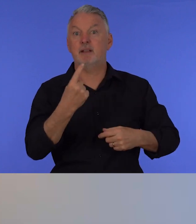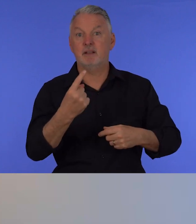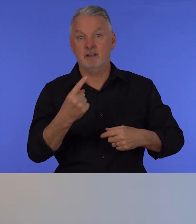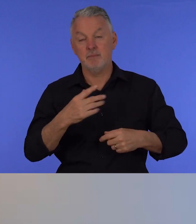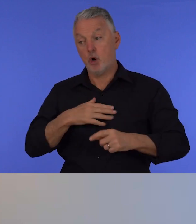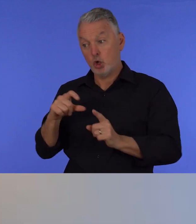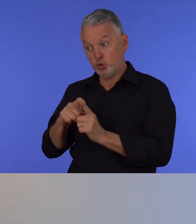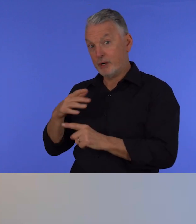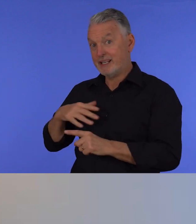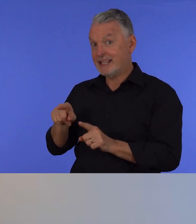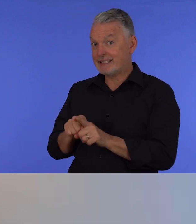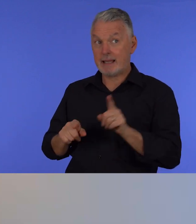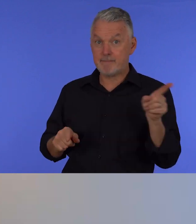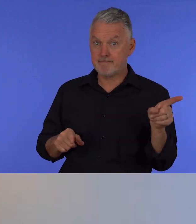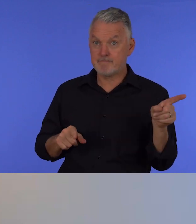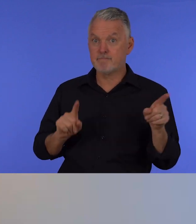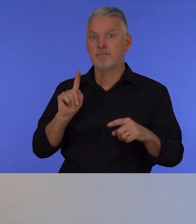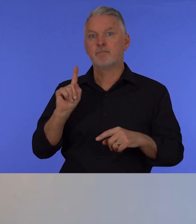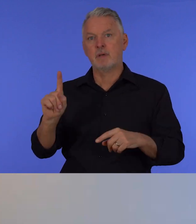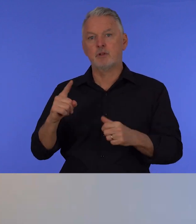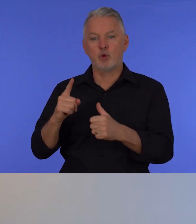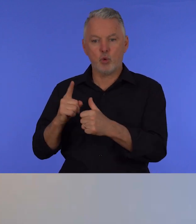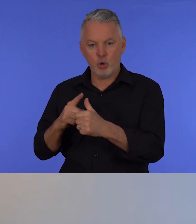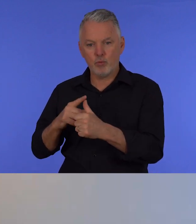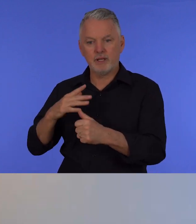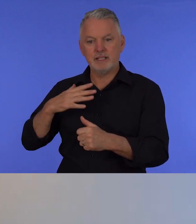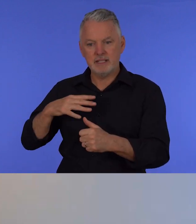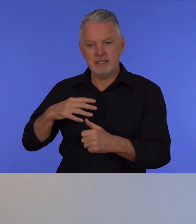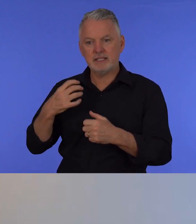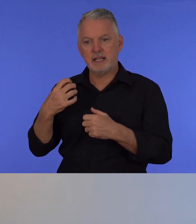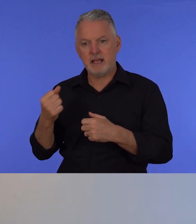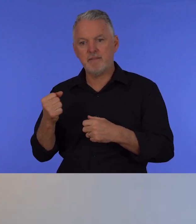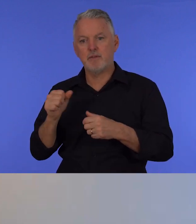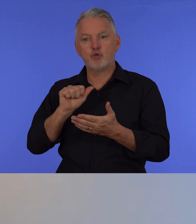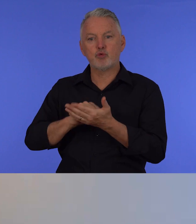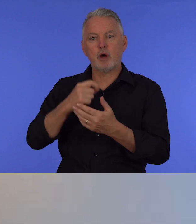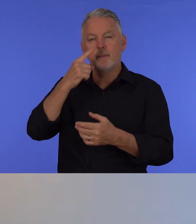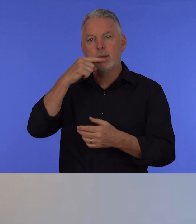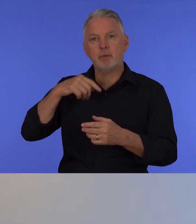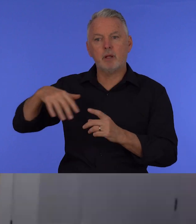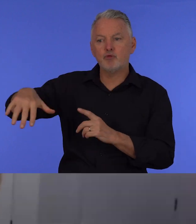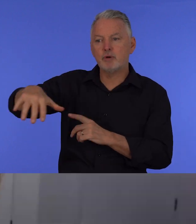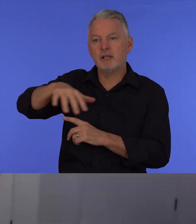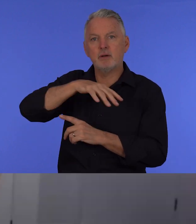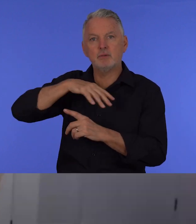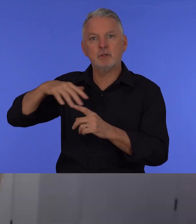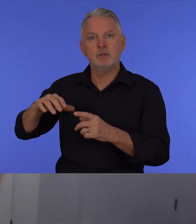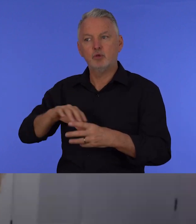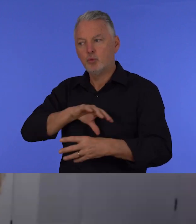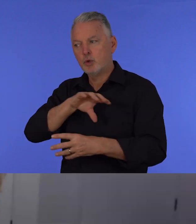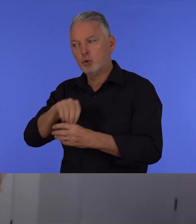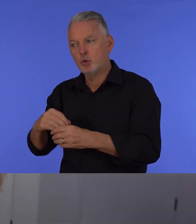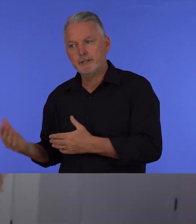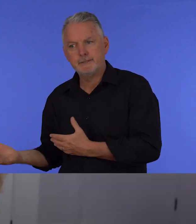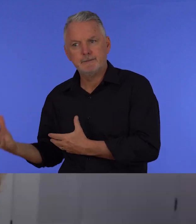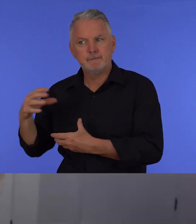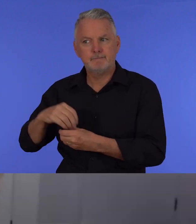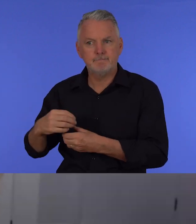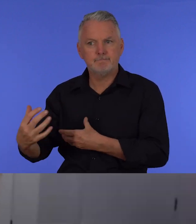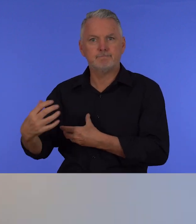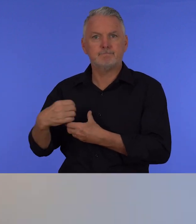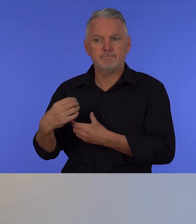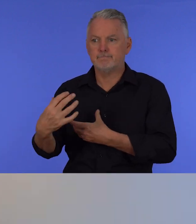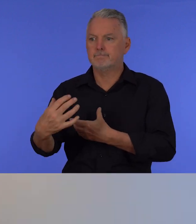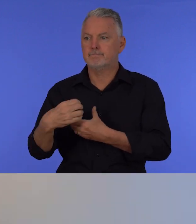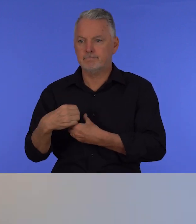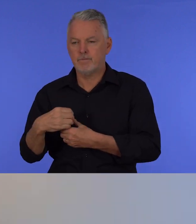very independent adults. Aubrey needs that too, but Aubrey needs to have she has to have the people around her